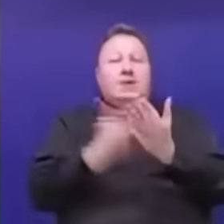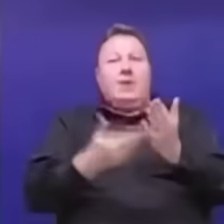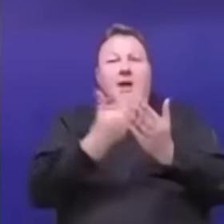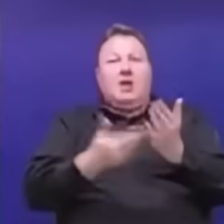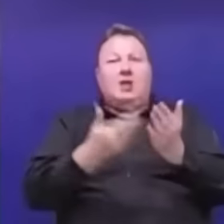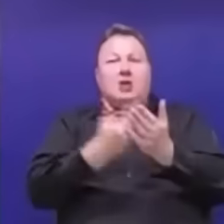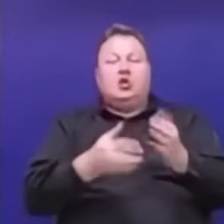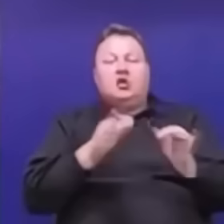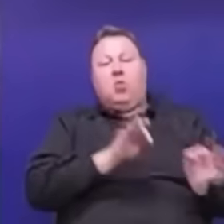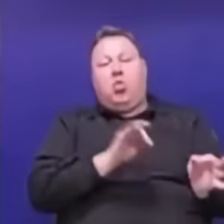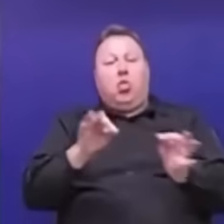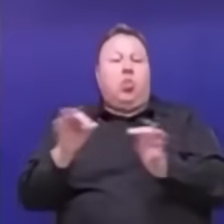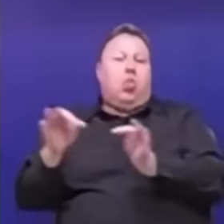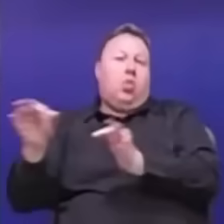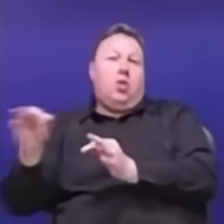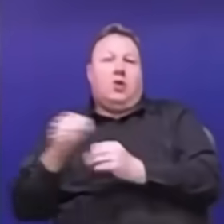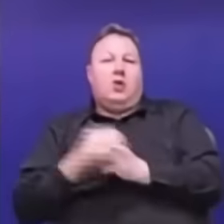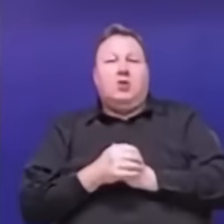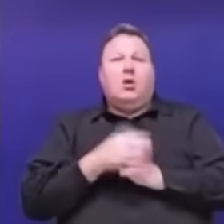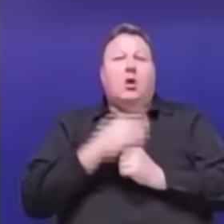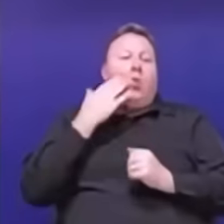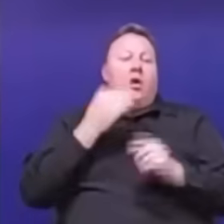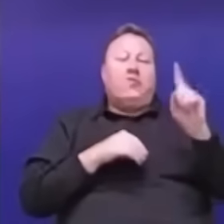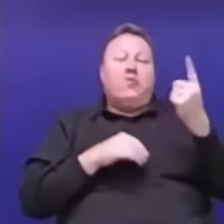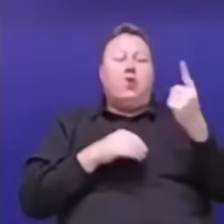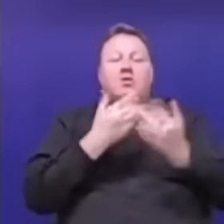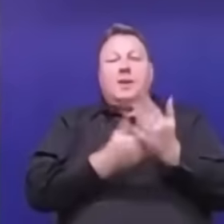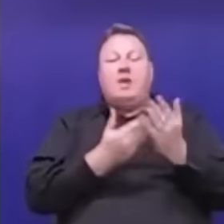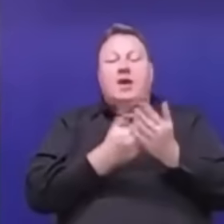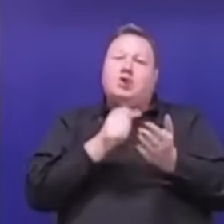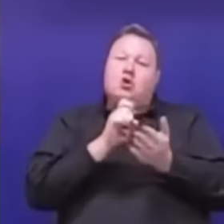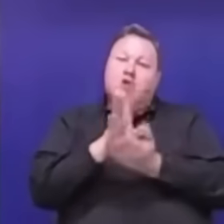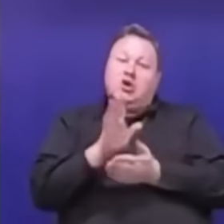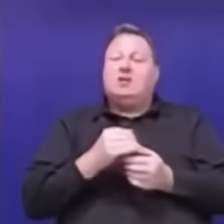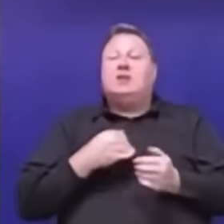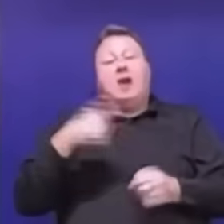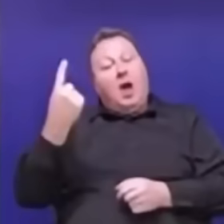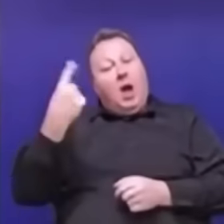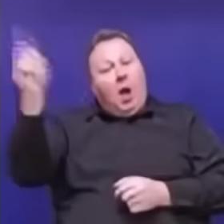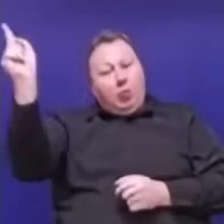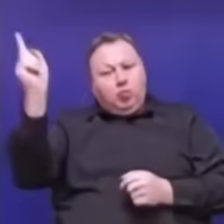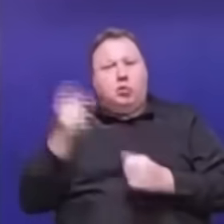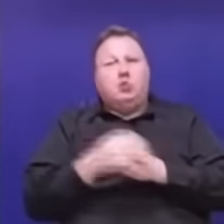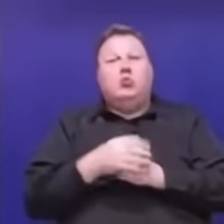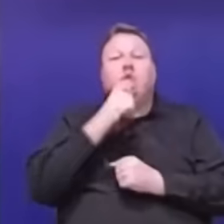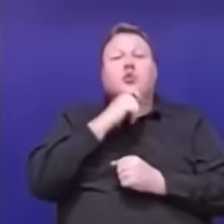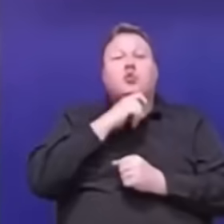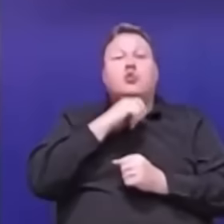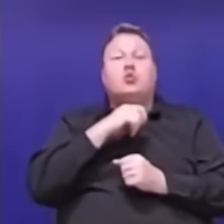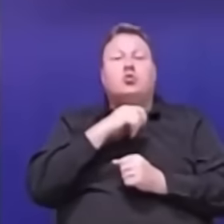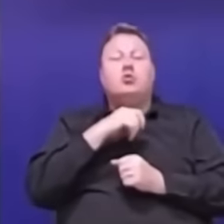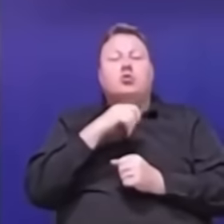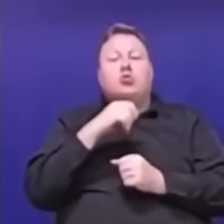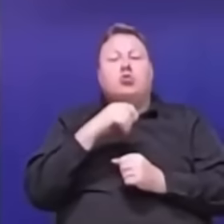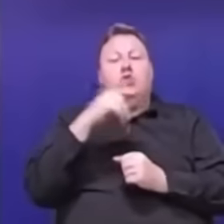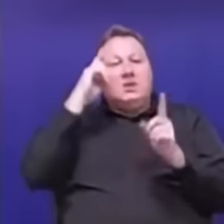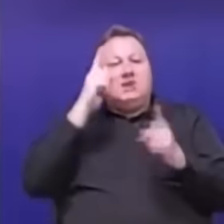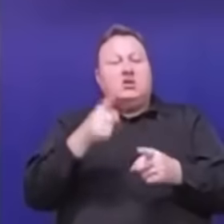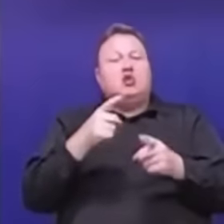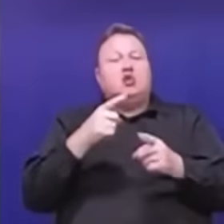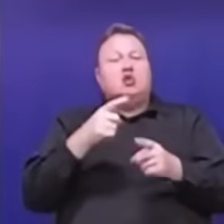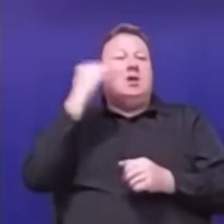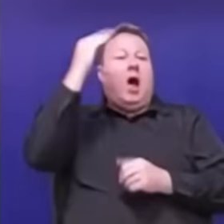country indefinitely once their original application has been rejected. We will use this judgment from the highest court in the land,